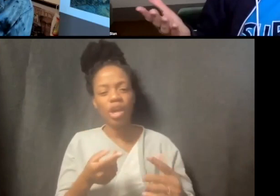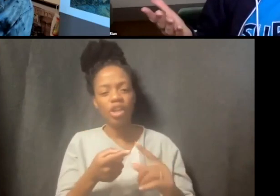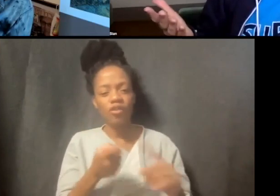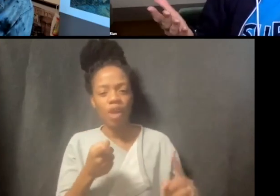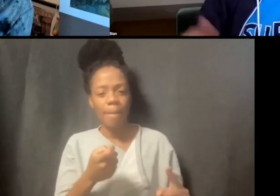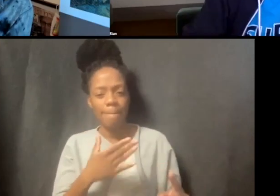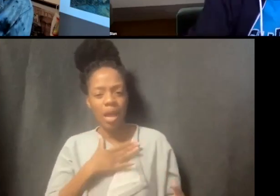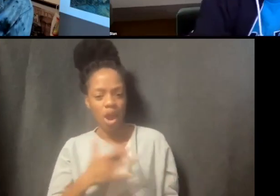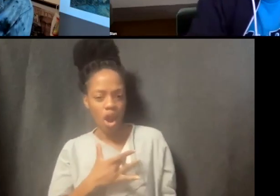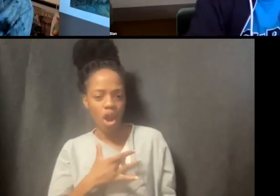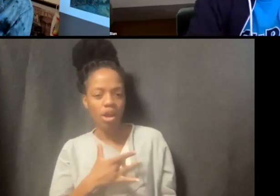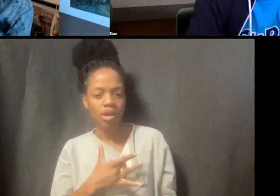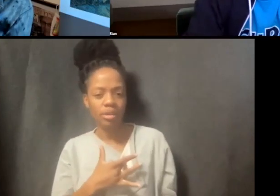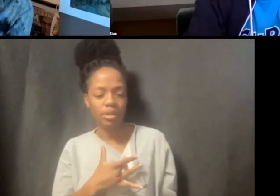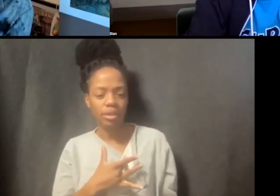of me. Yeah.